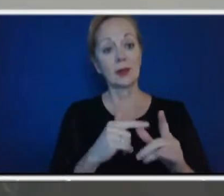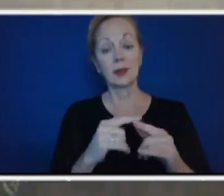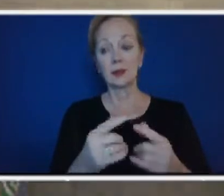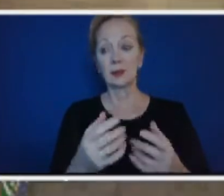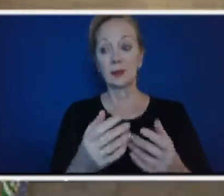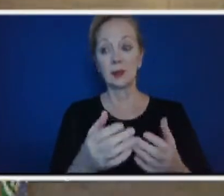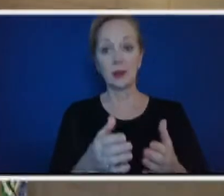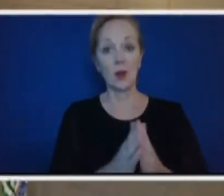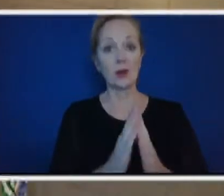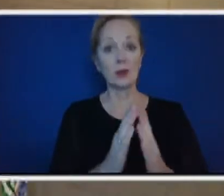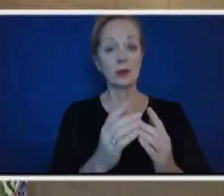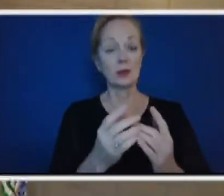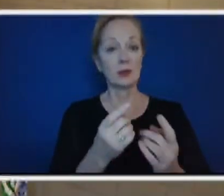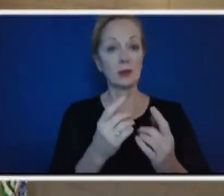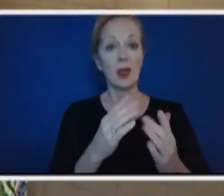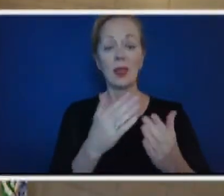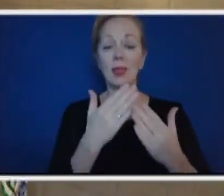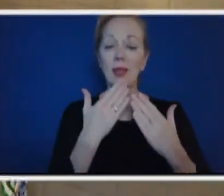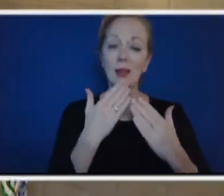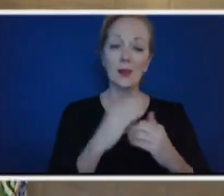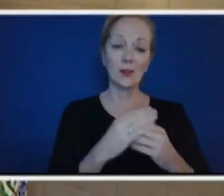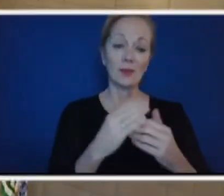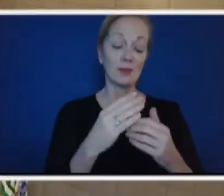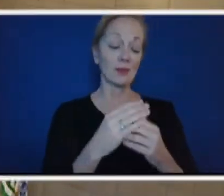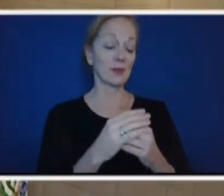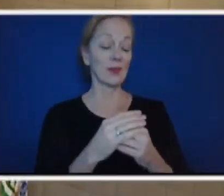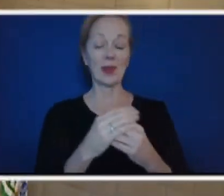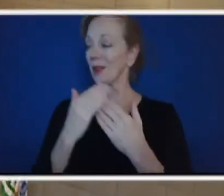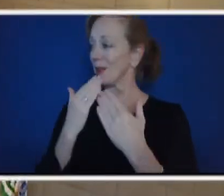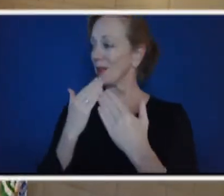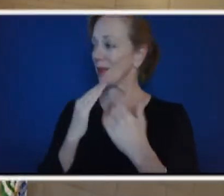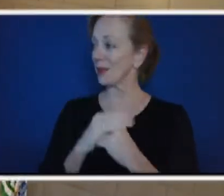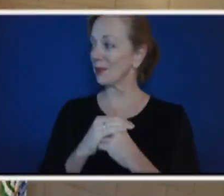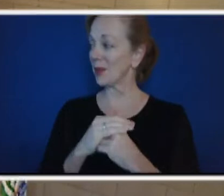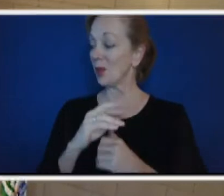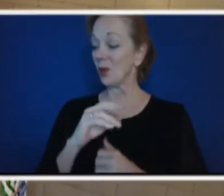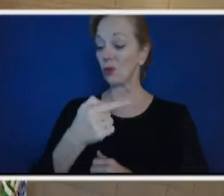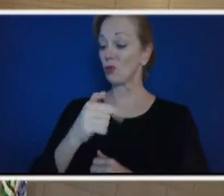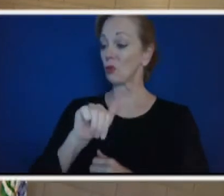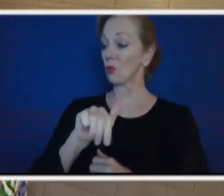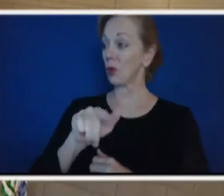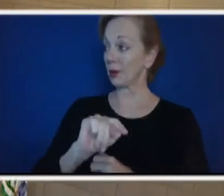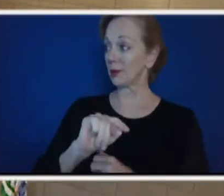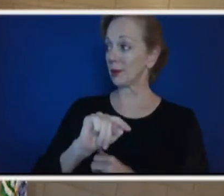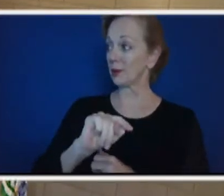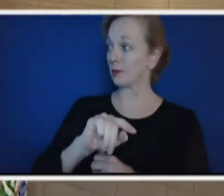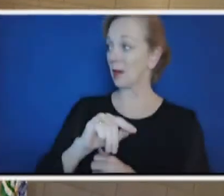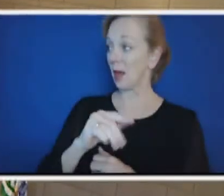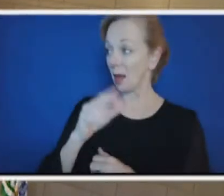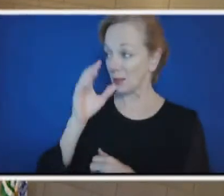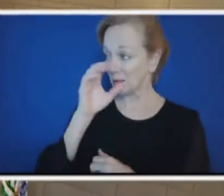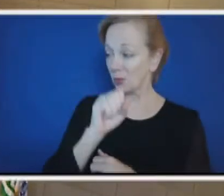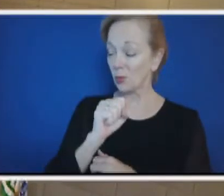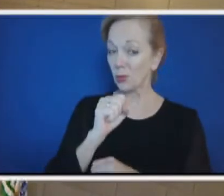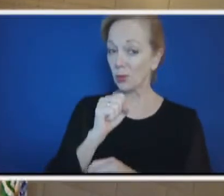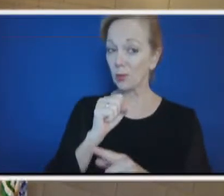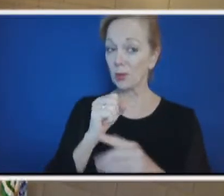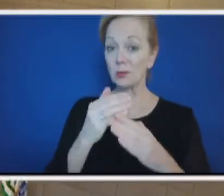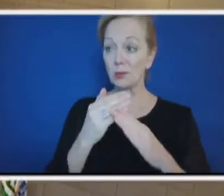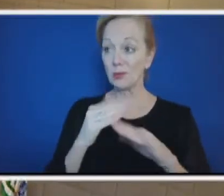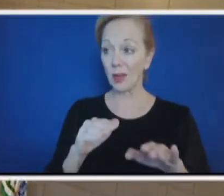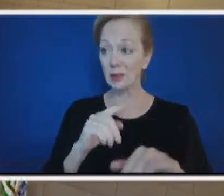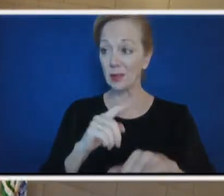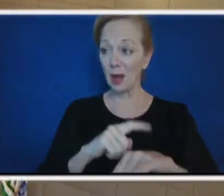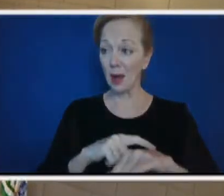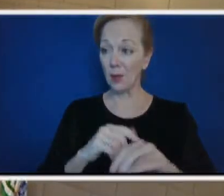the petitioner's presentation. Thank you. Thank you, Mr. Patton. Bridget Grant, I assume you'll be splitting the time